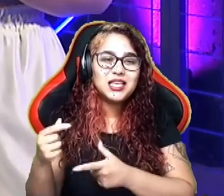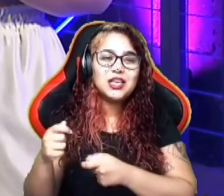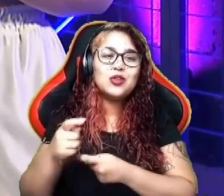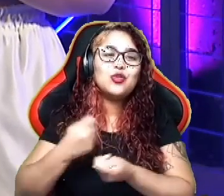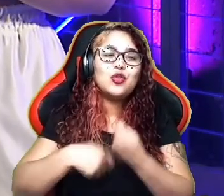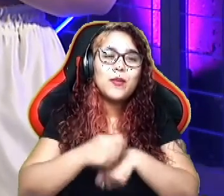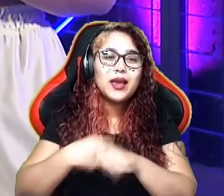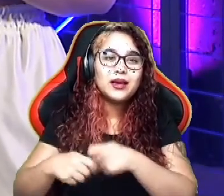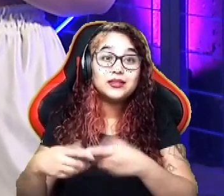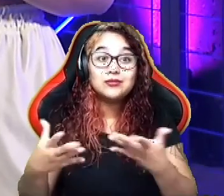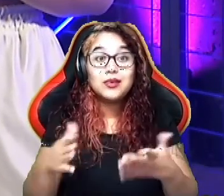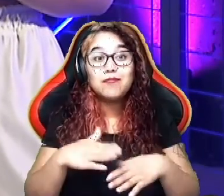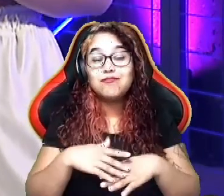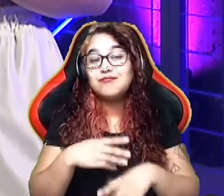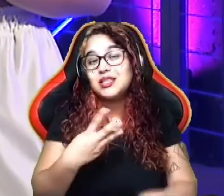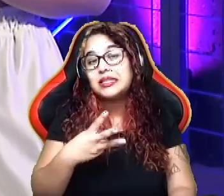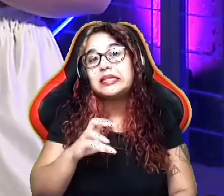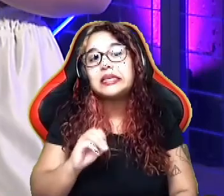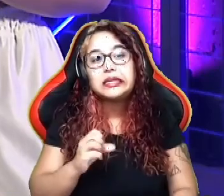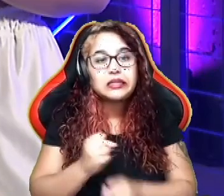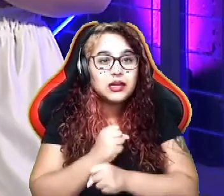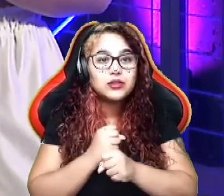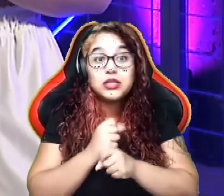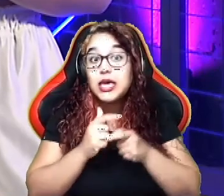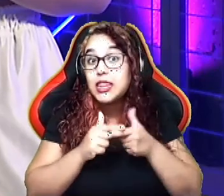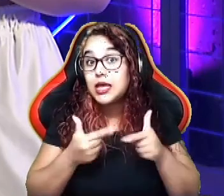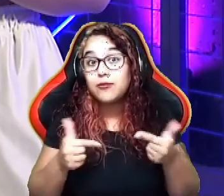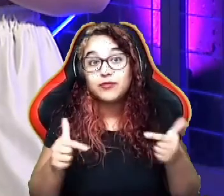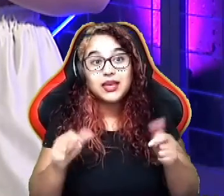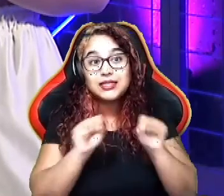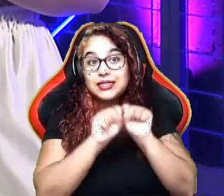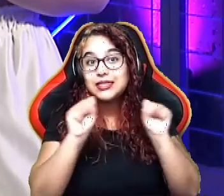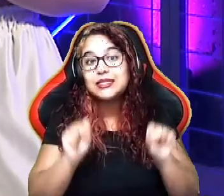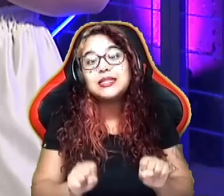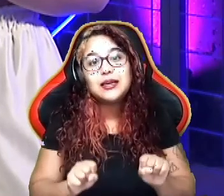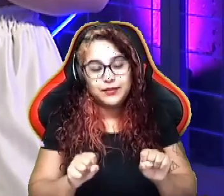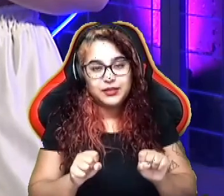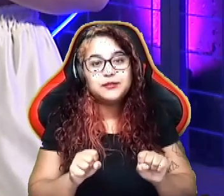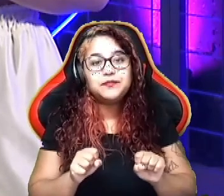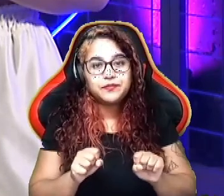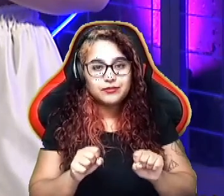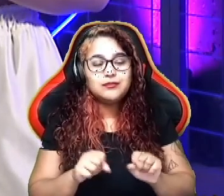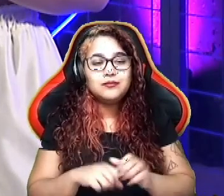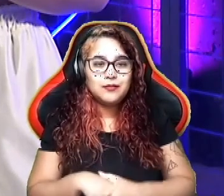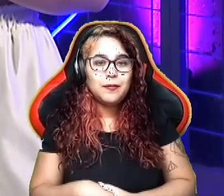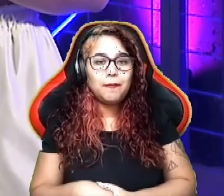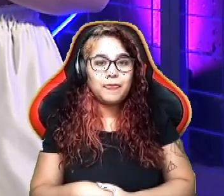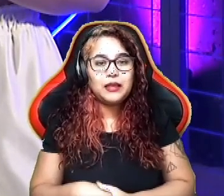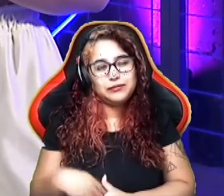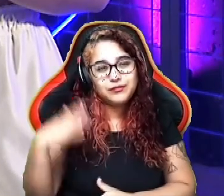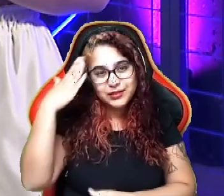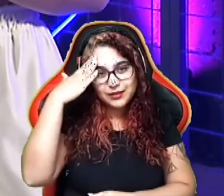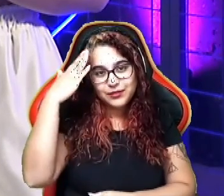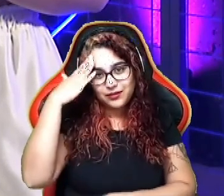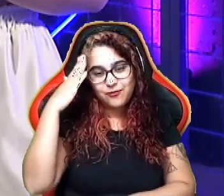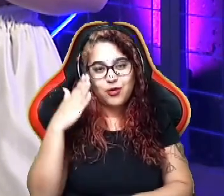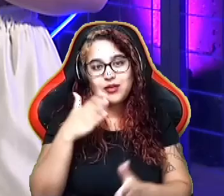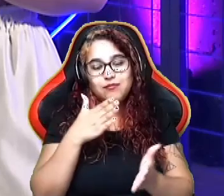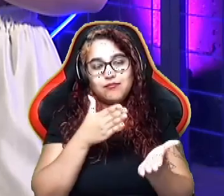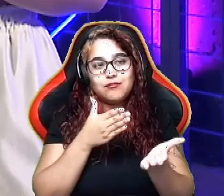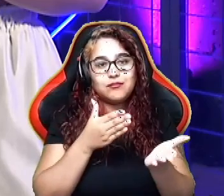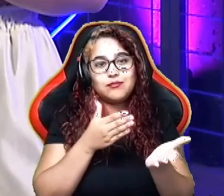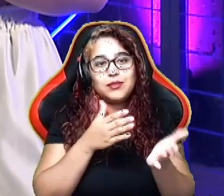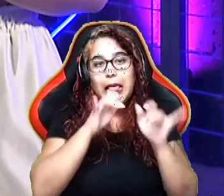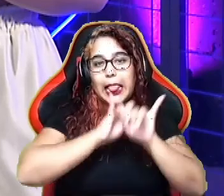since 1989, so 30 years that we don't have that machine anymore, despite having been